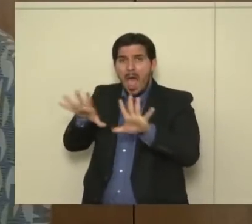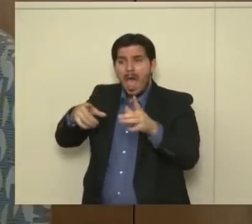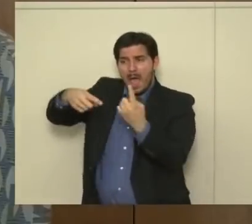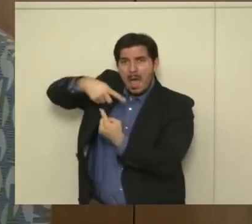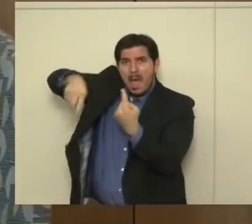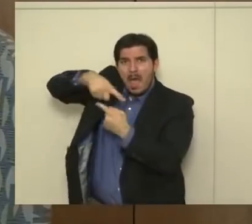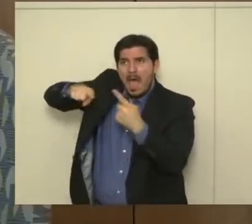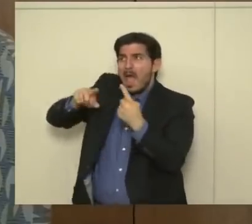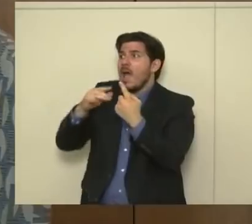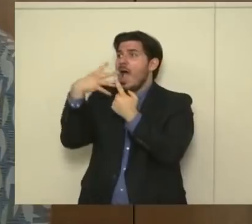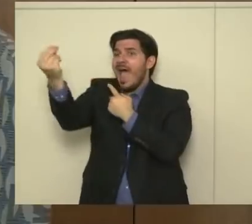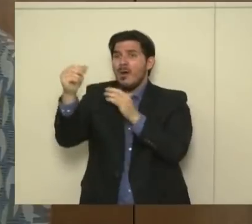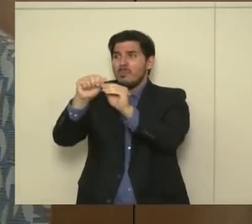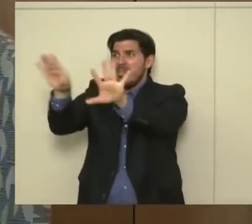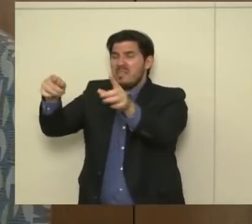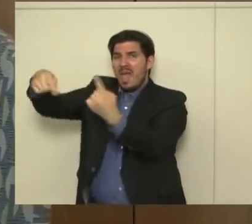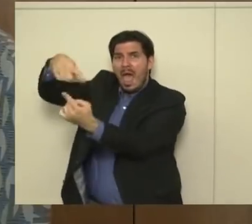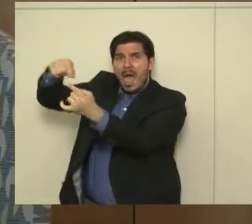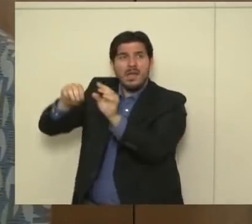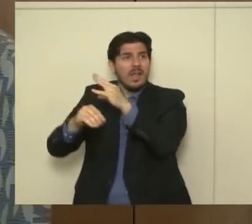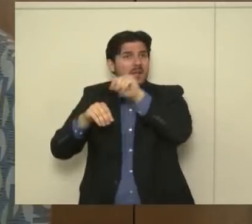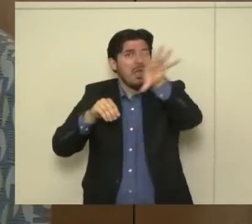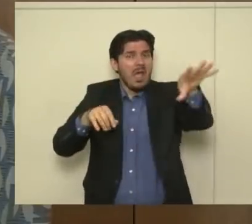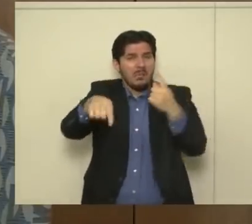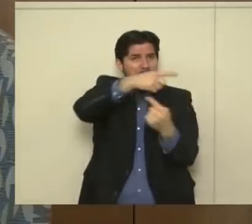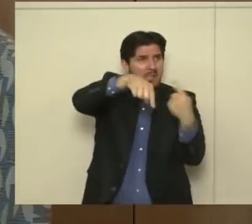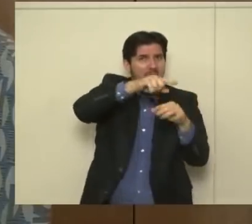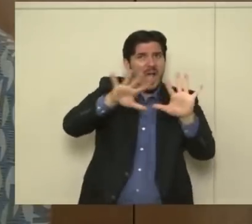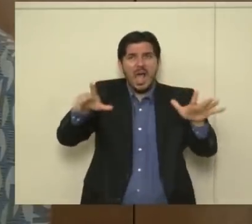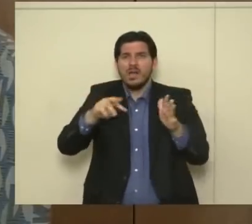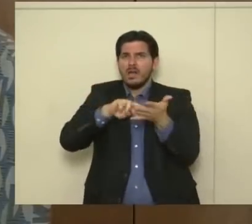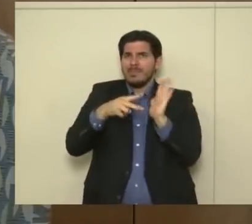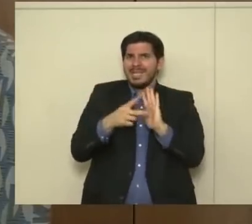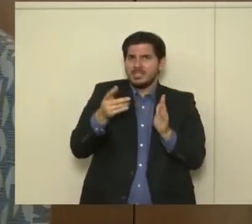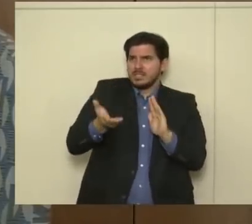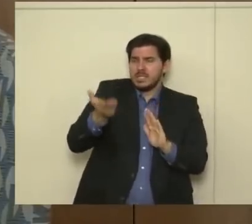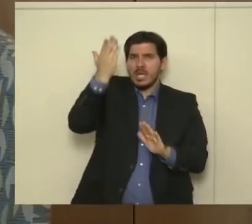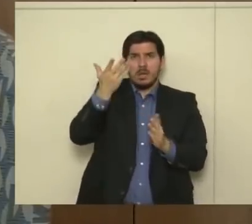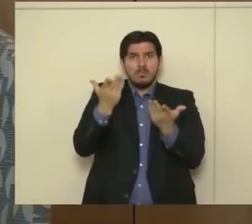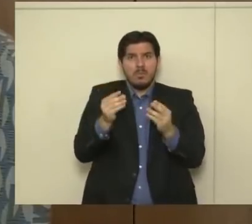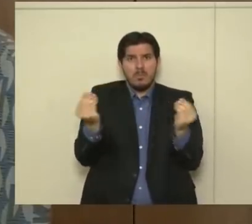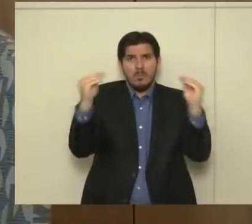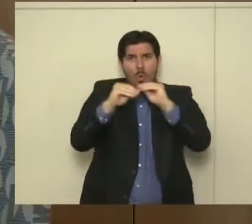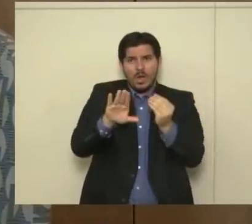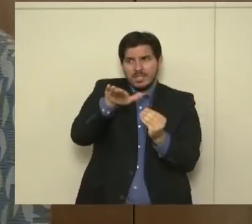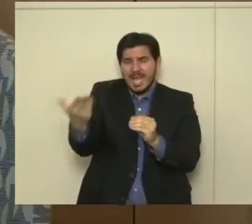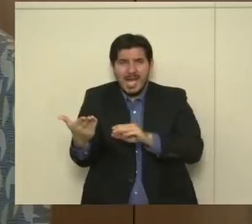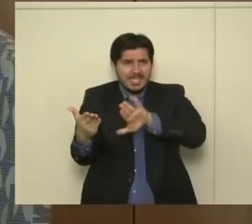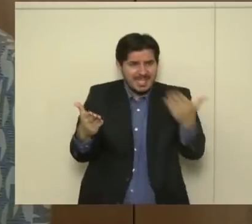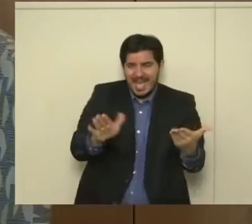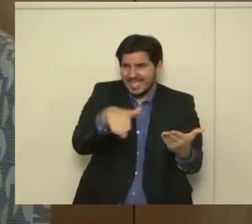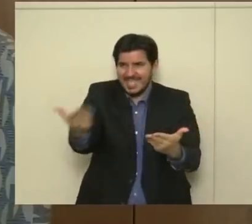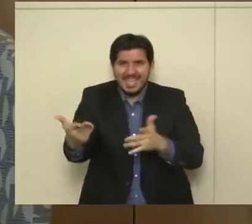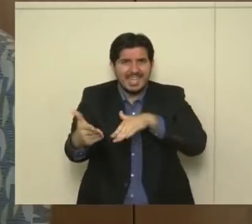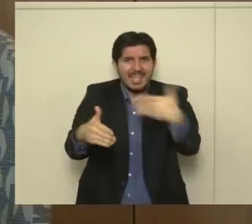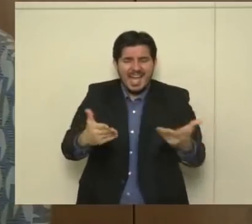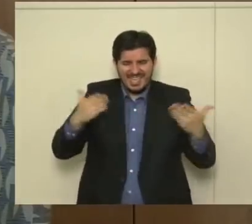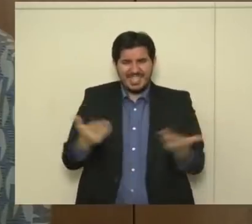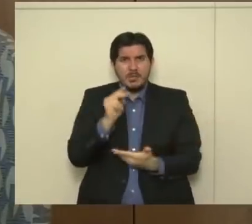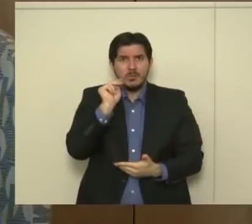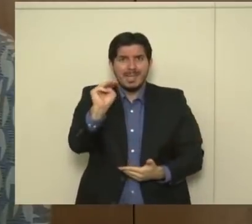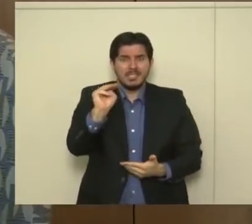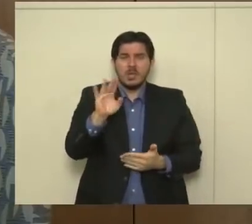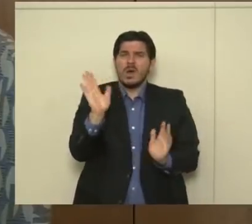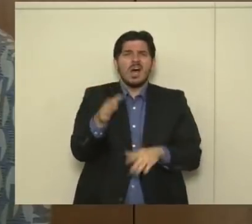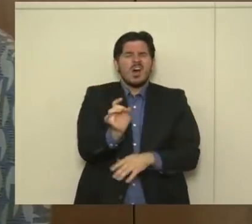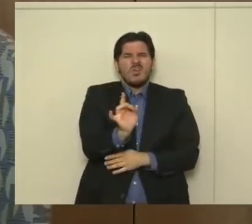New Mexicans and more Americans who would lose their lives. I find it really, it's reprehensible that we would